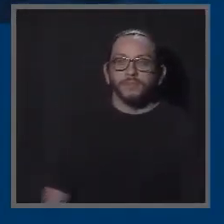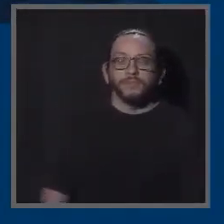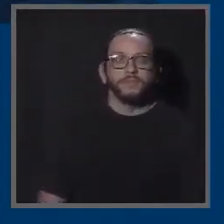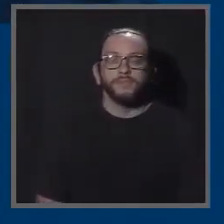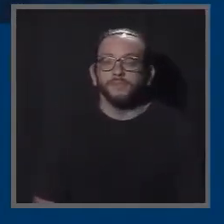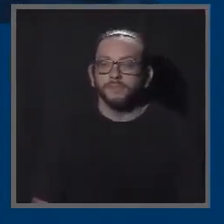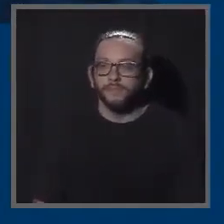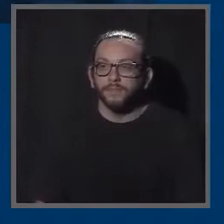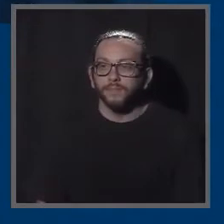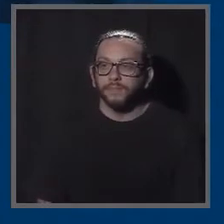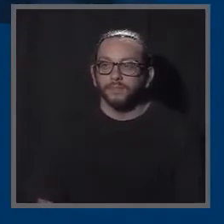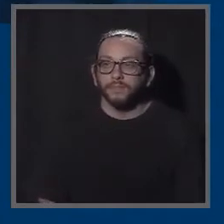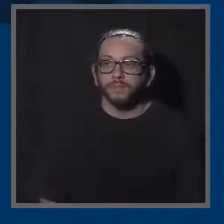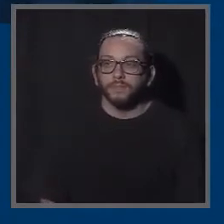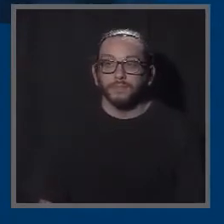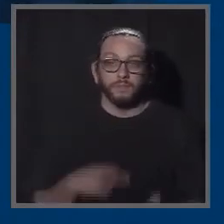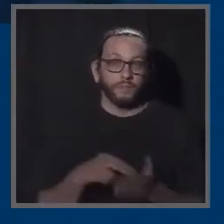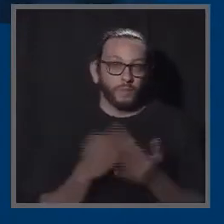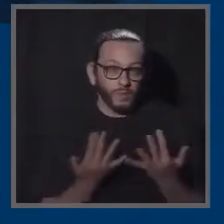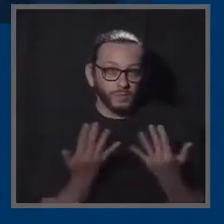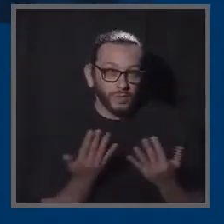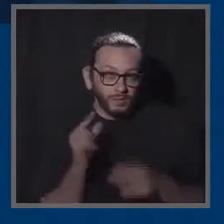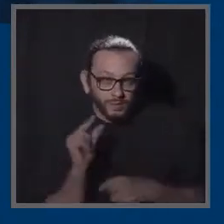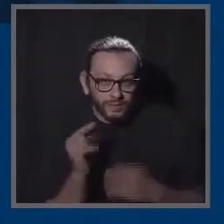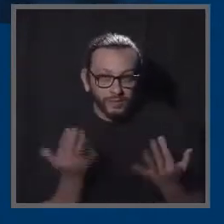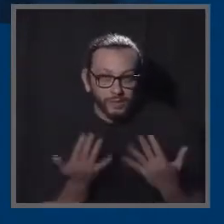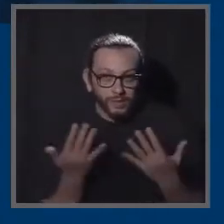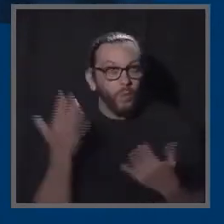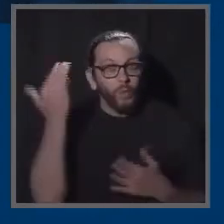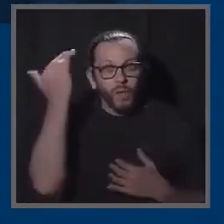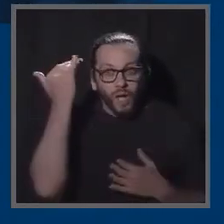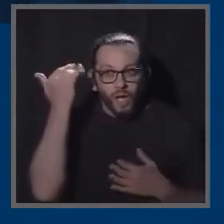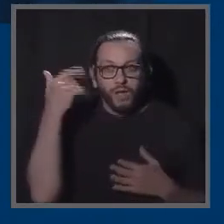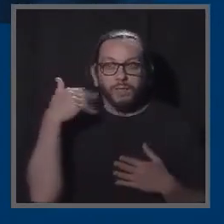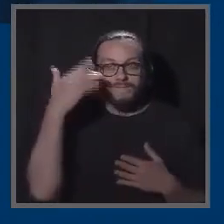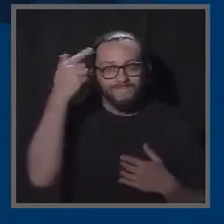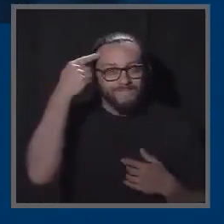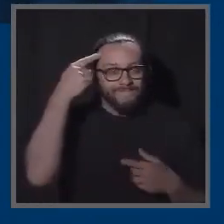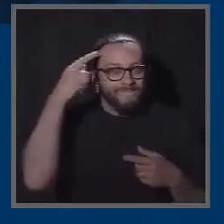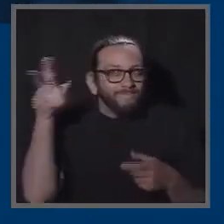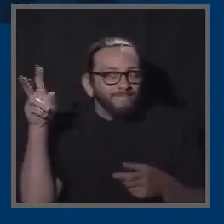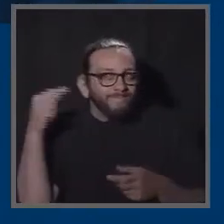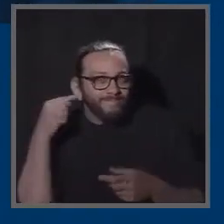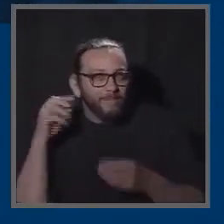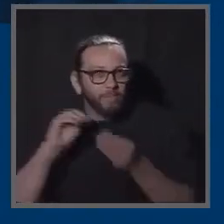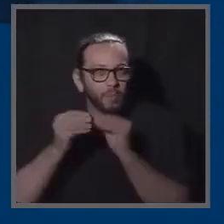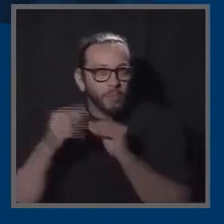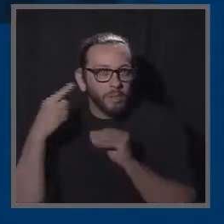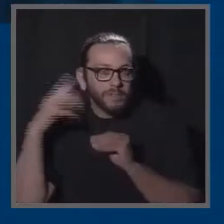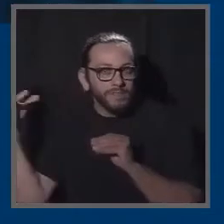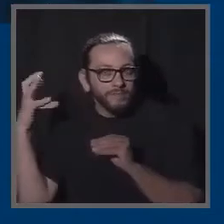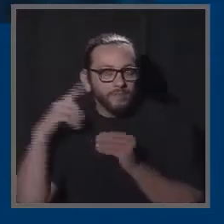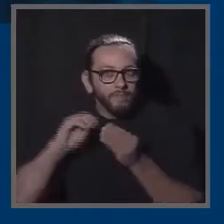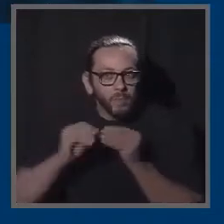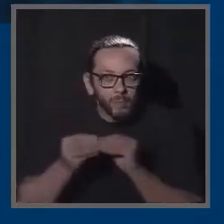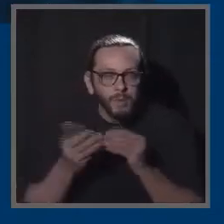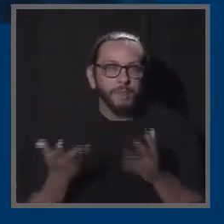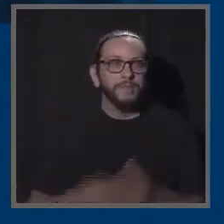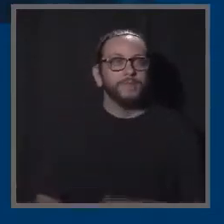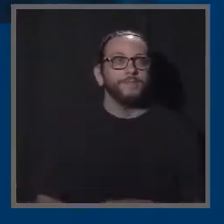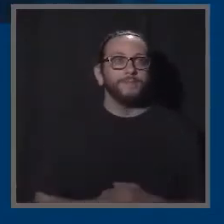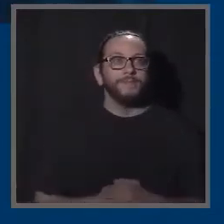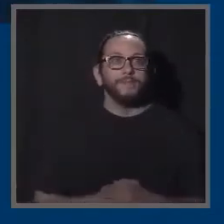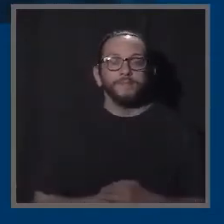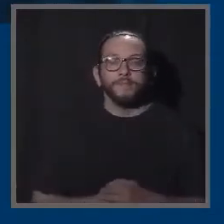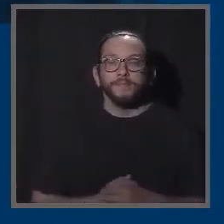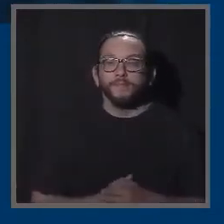I think just hold on a second, Jonathan, because I think we cannot hear you very loud in the room. Sorry.